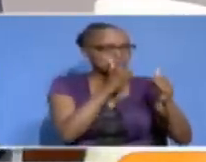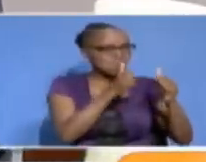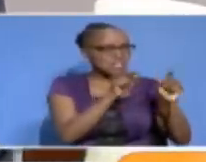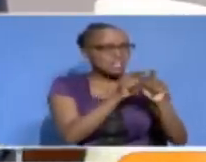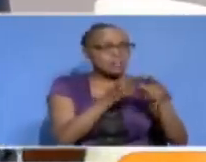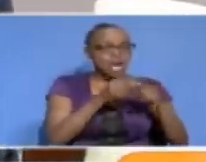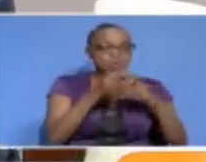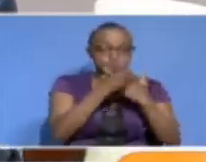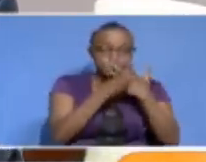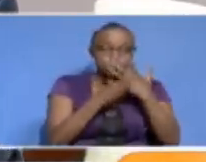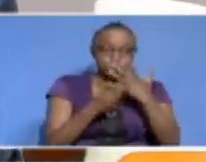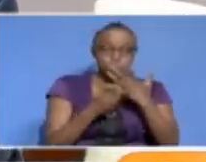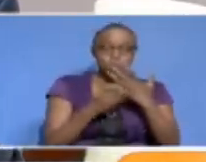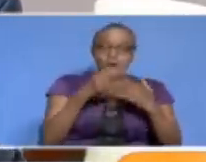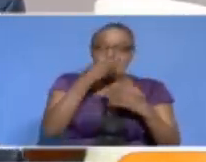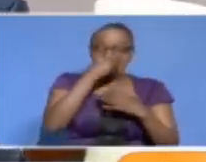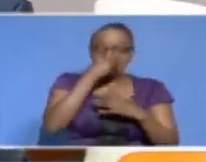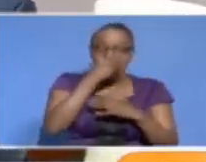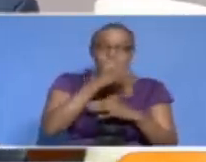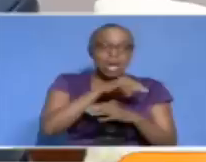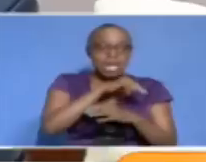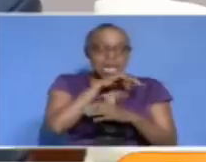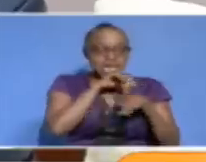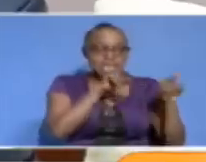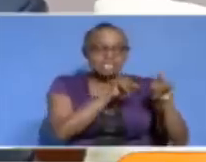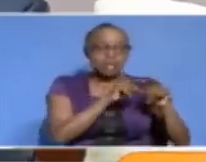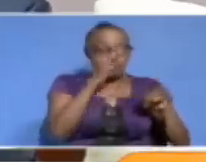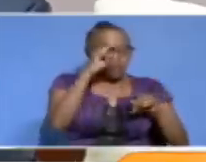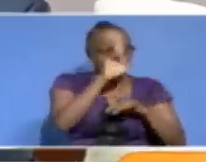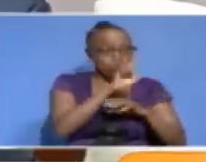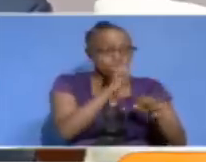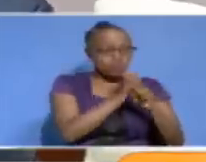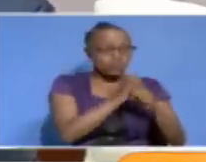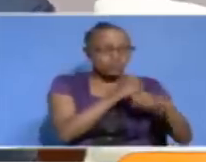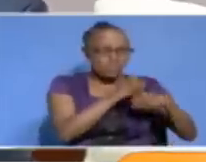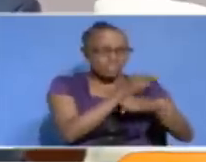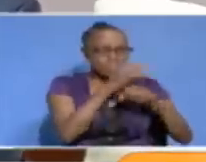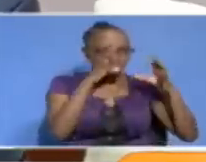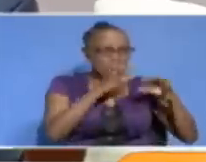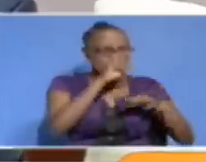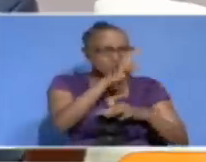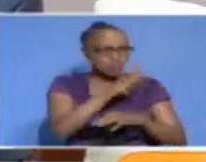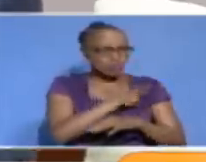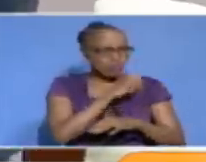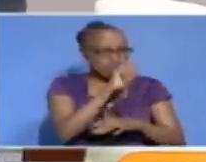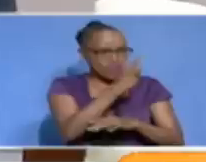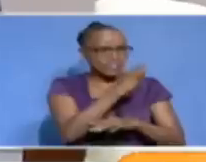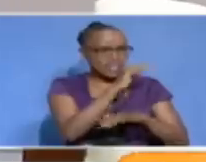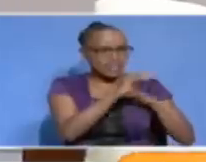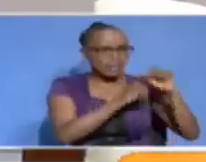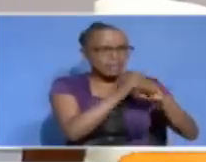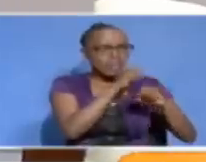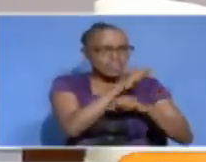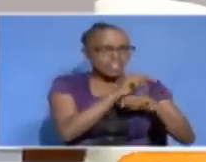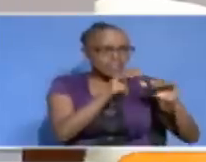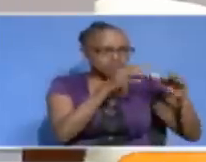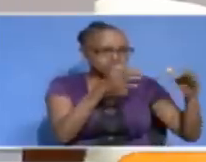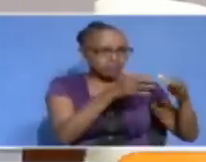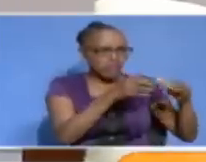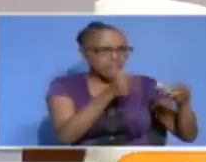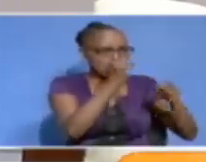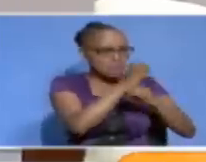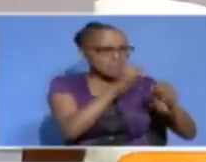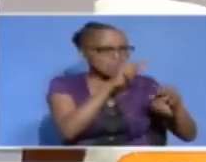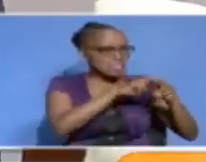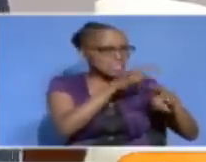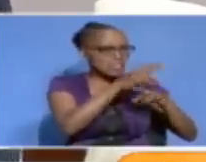Ruto and Uhuru and Raila. So there is nothing wrong with that. And for Uhuru to do that decision, he must have consulted his deputy, because that is the presidency. I do not sit in the presidency.